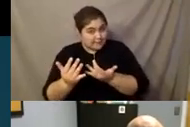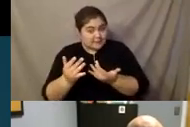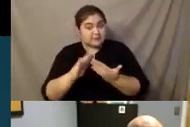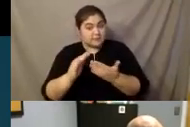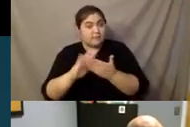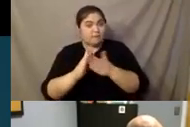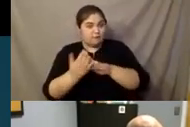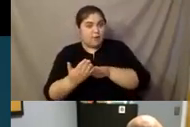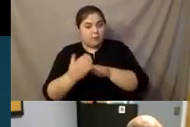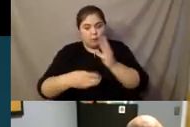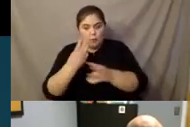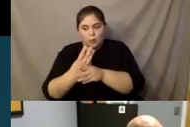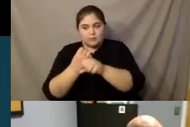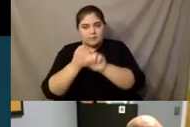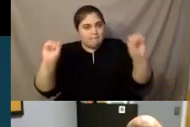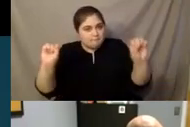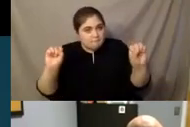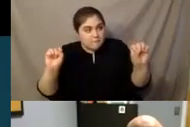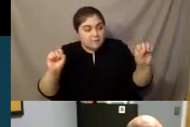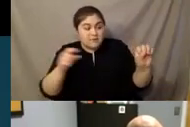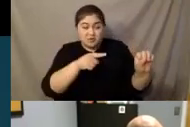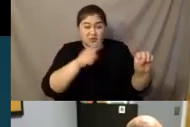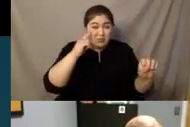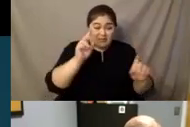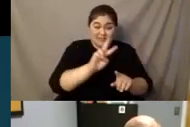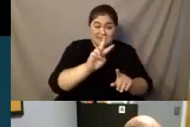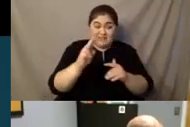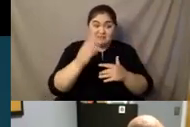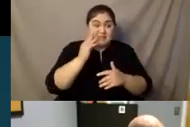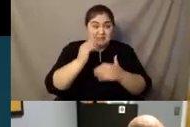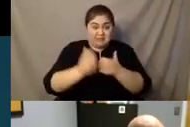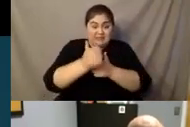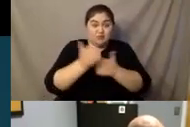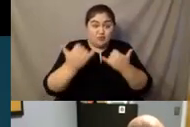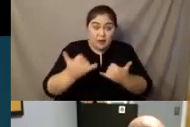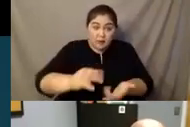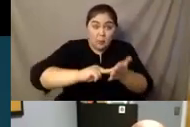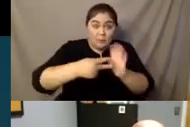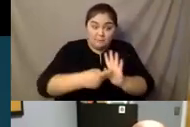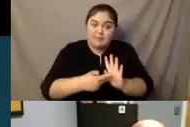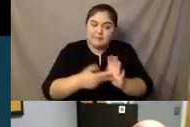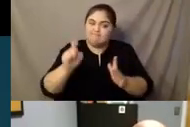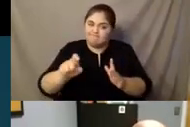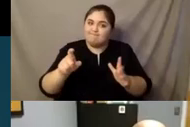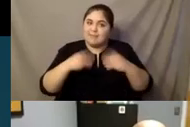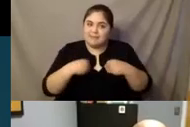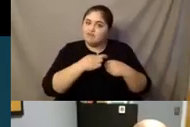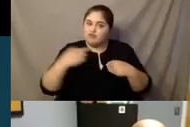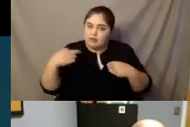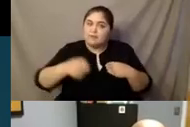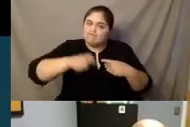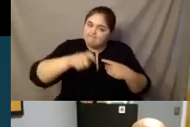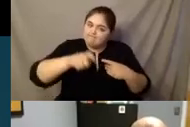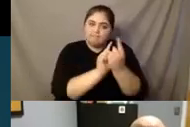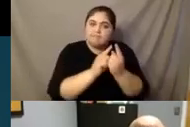them? Or are they possibly in danger right now? And so we need to maybe take that risk and we need to meet with them and move